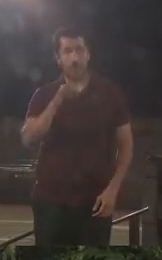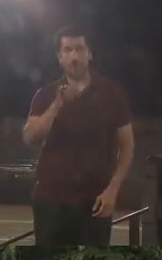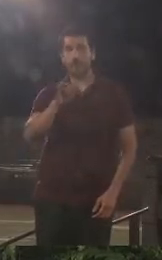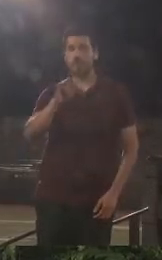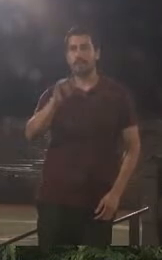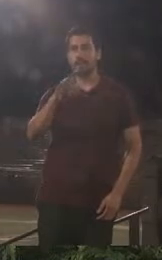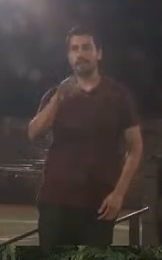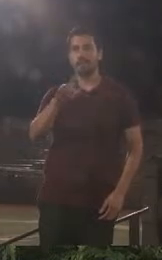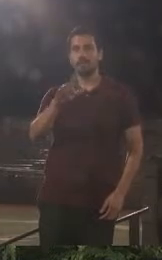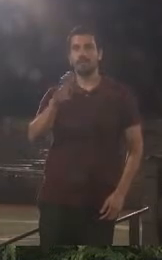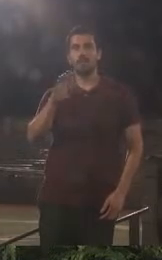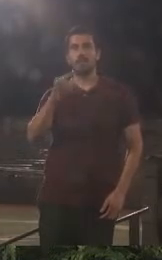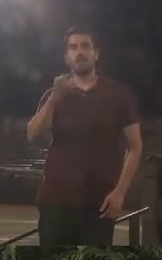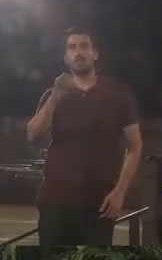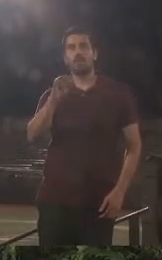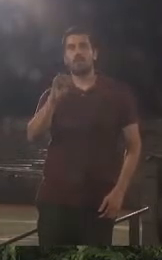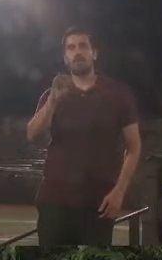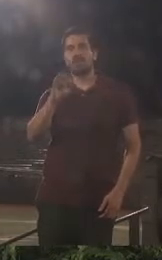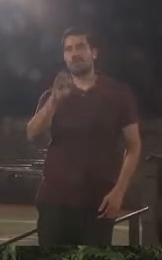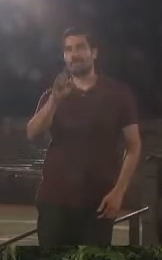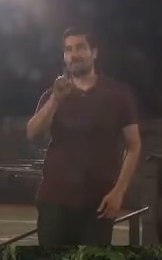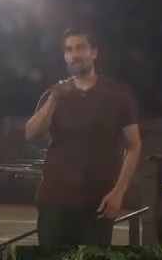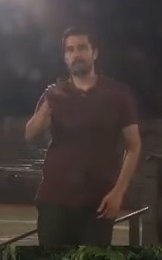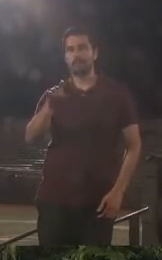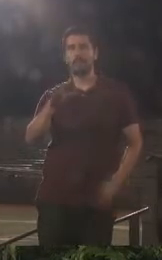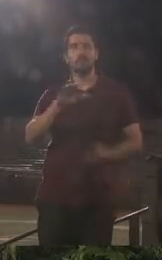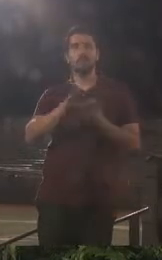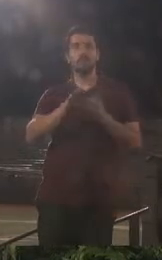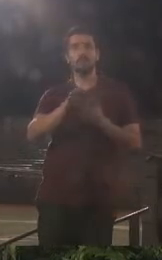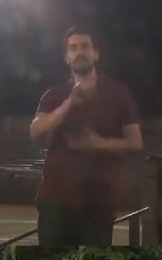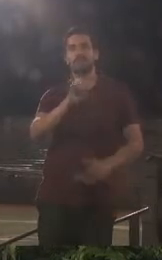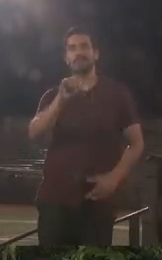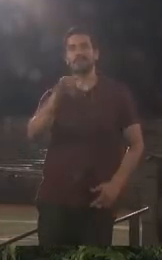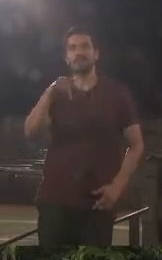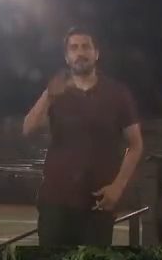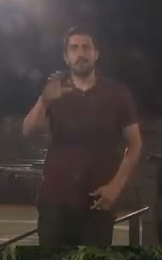Angel David Gomez will be attending St. Philip's College.